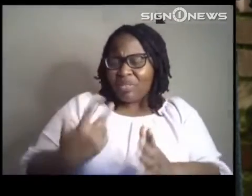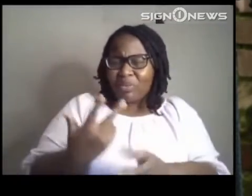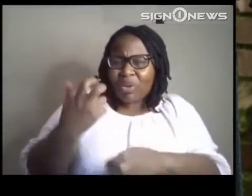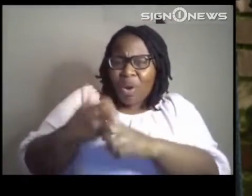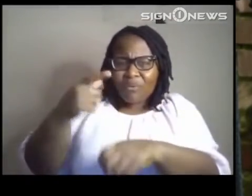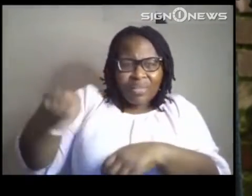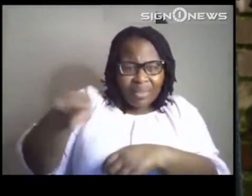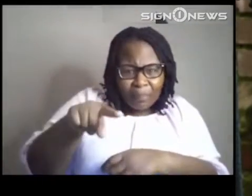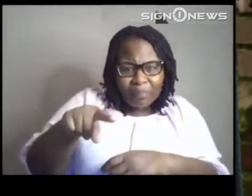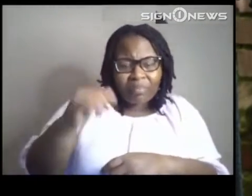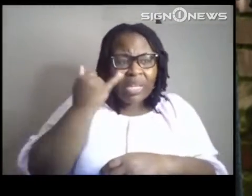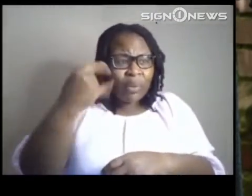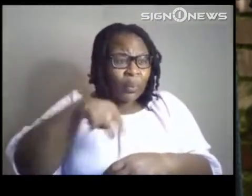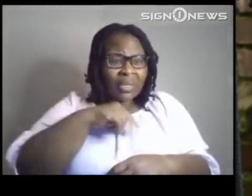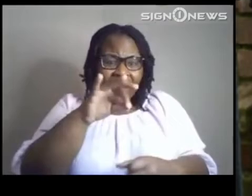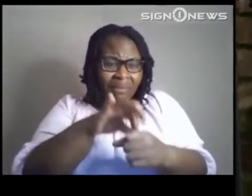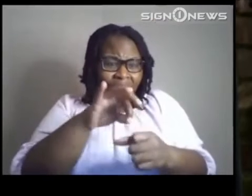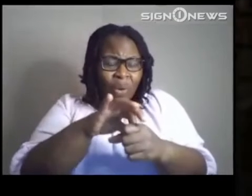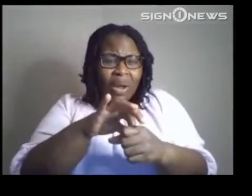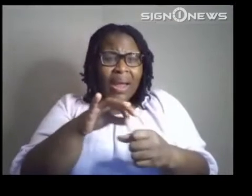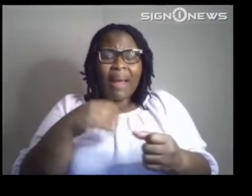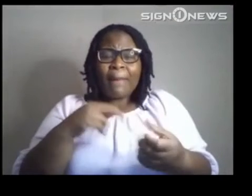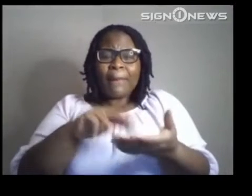our democracy is completely doomed.